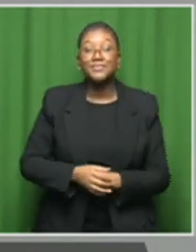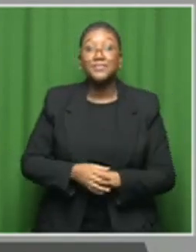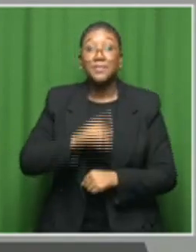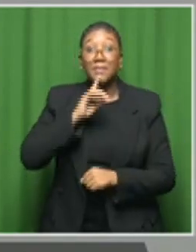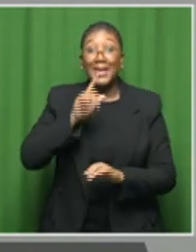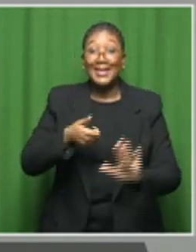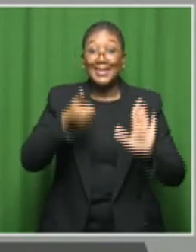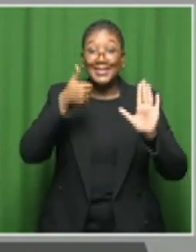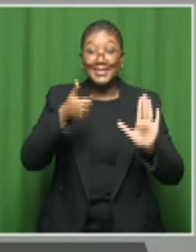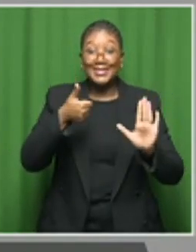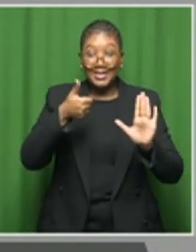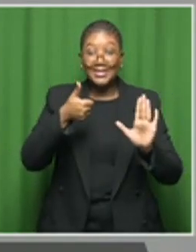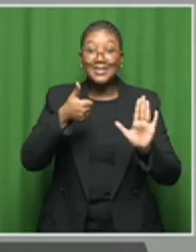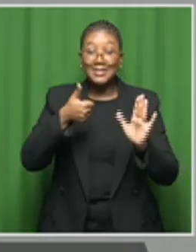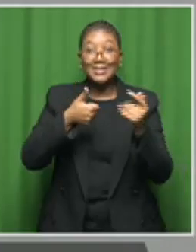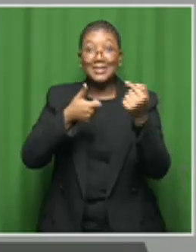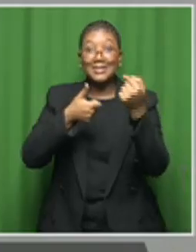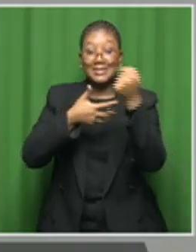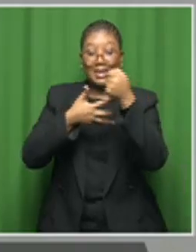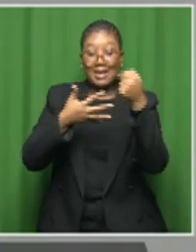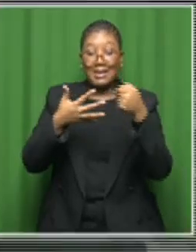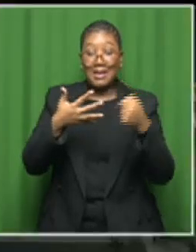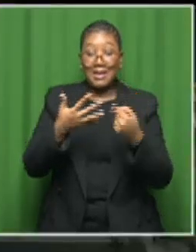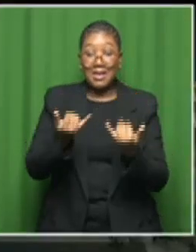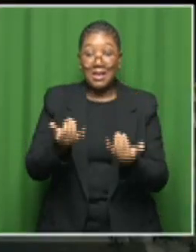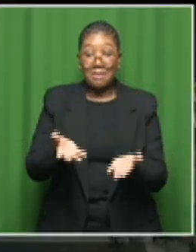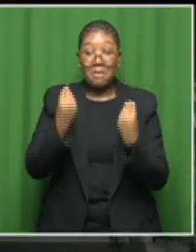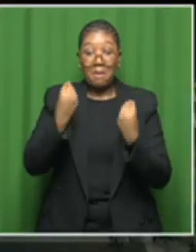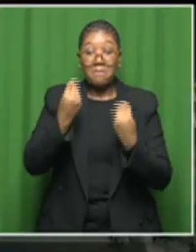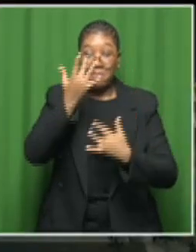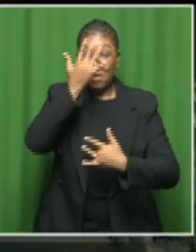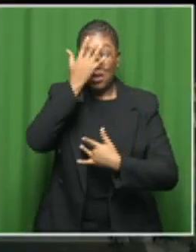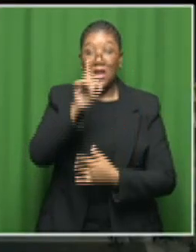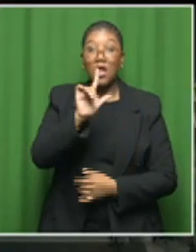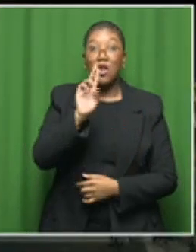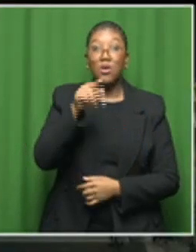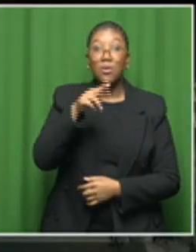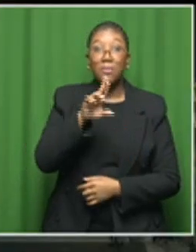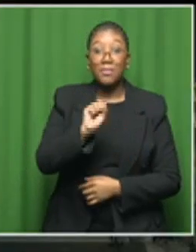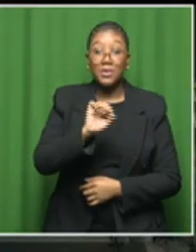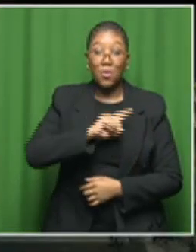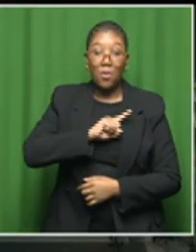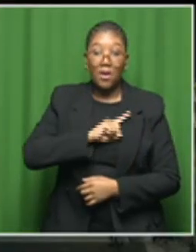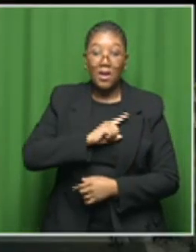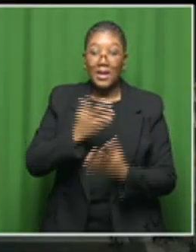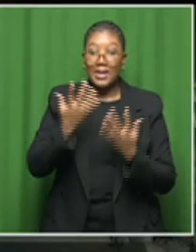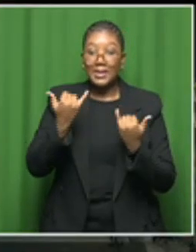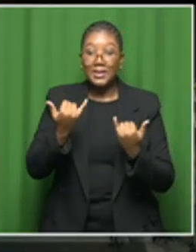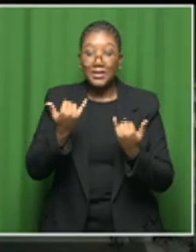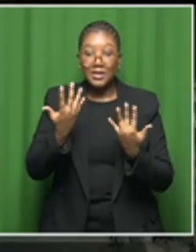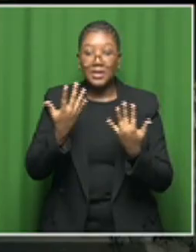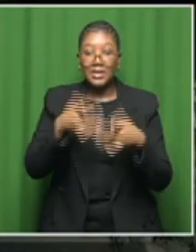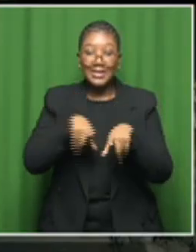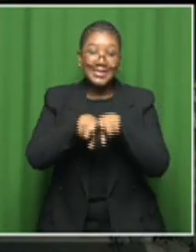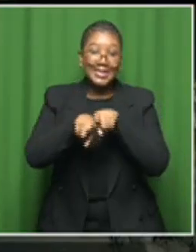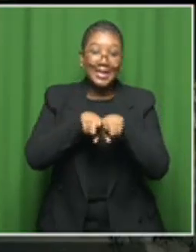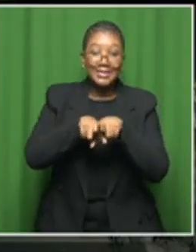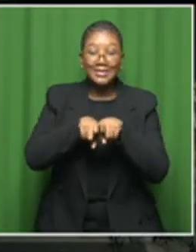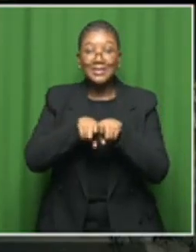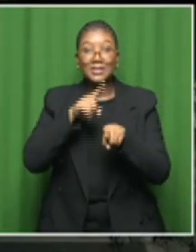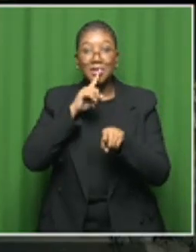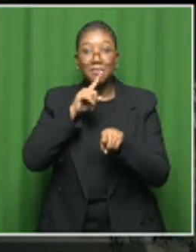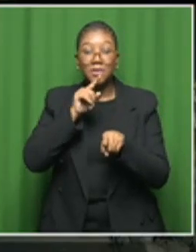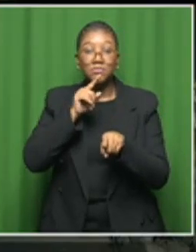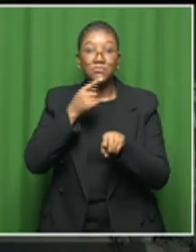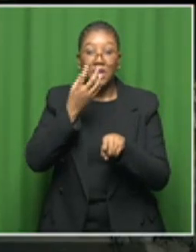why you get lupus. So it's not like any other disease that you take a blood test and it says, like cancer, okay, you have